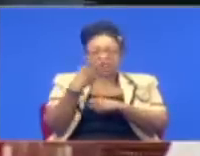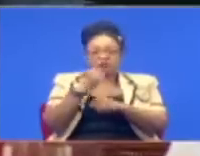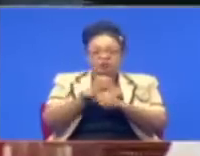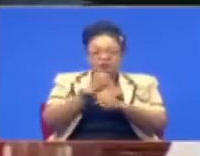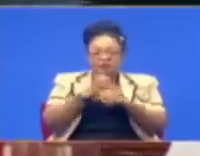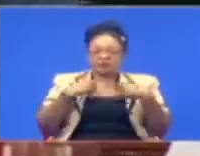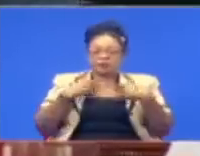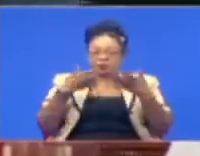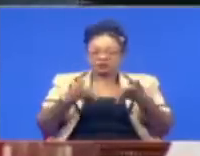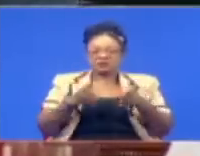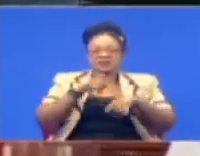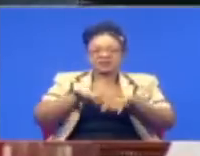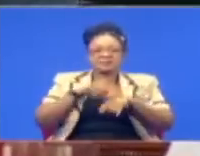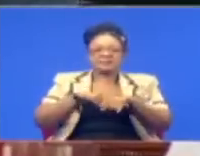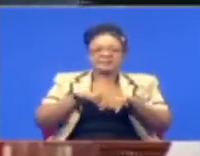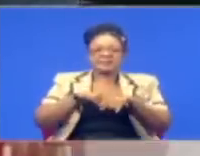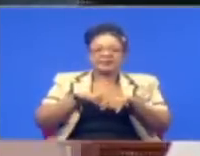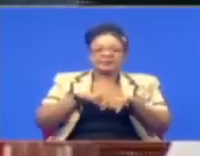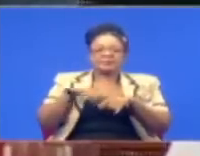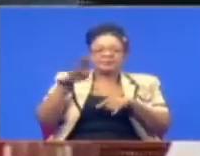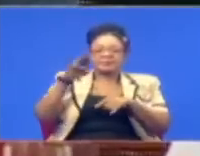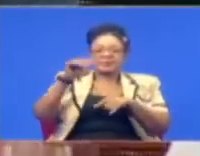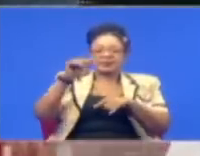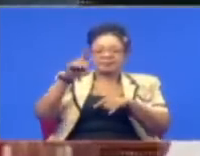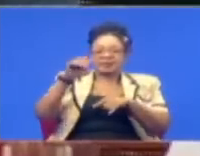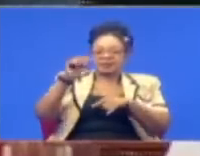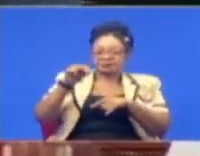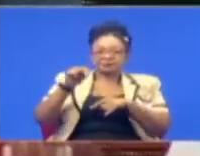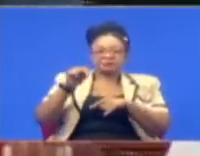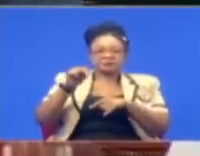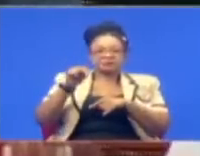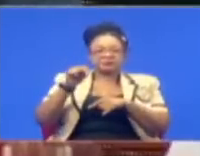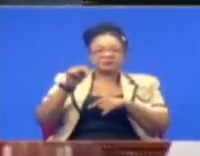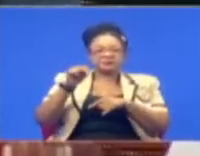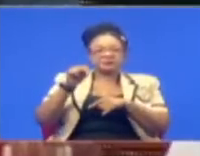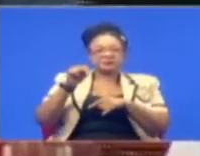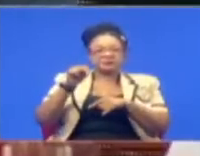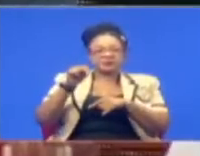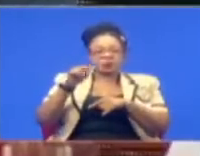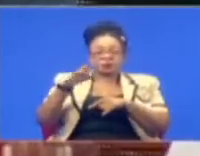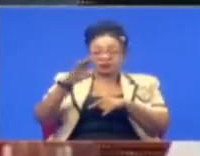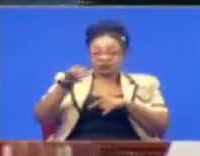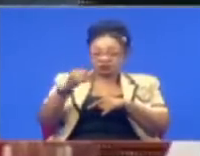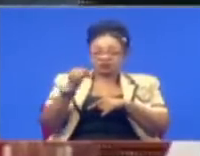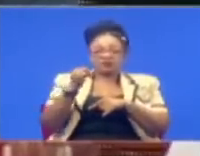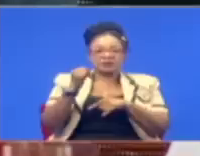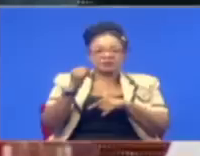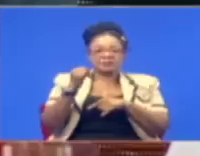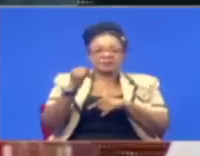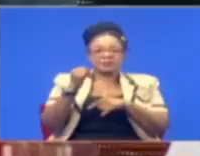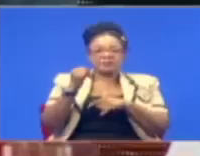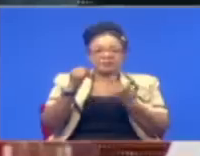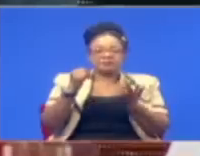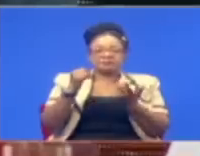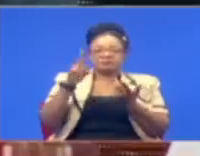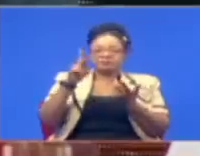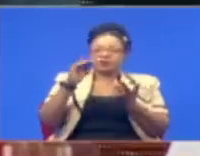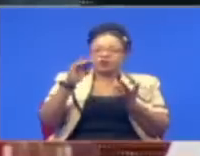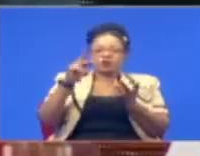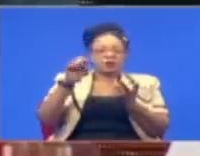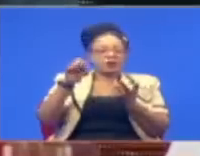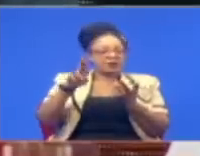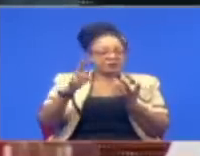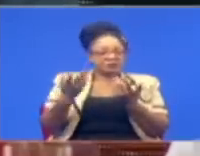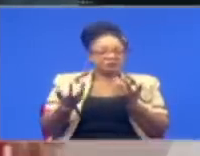when Chief Justice Madan was the Chief Justice, Chief Justice Coker,